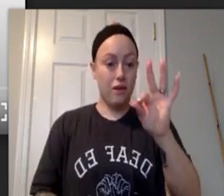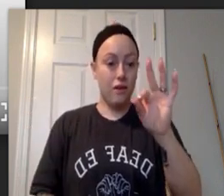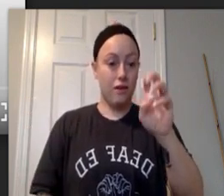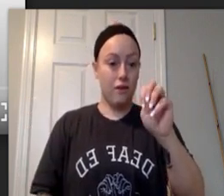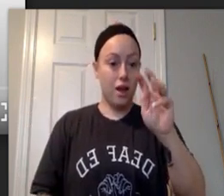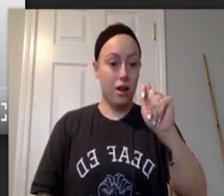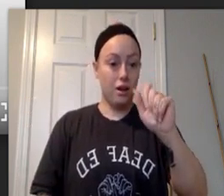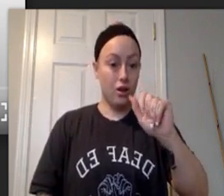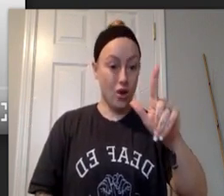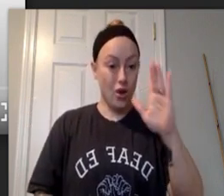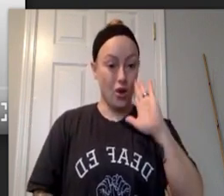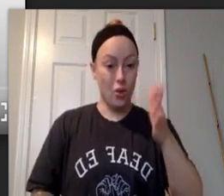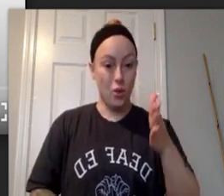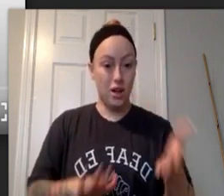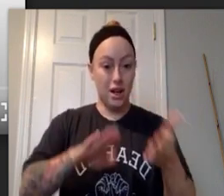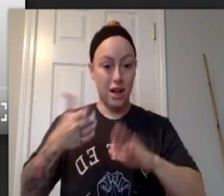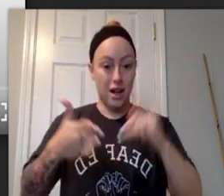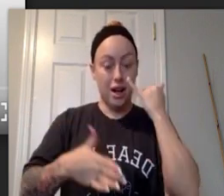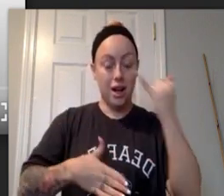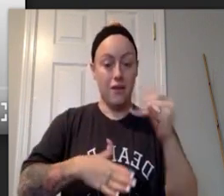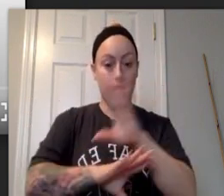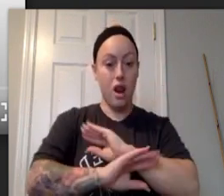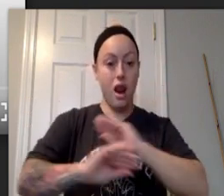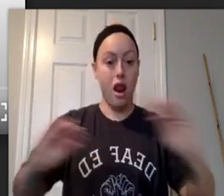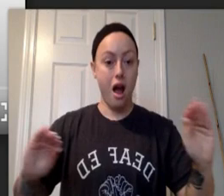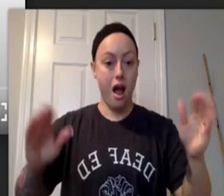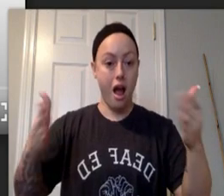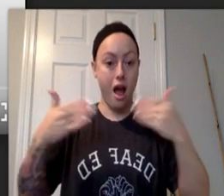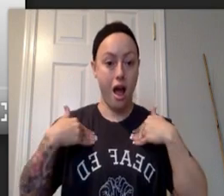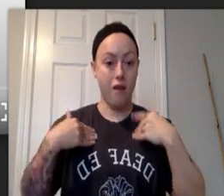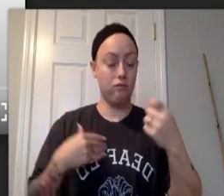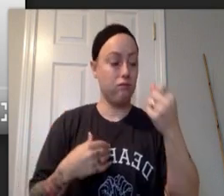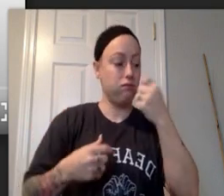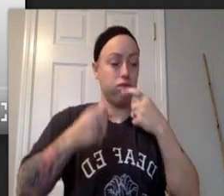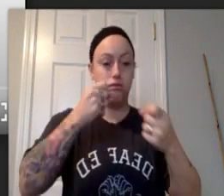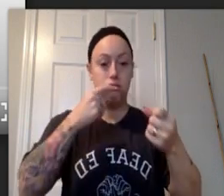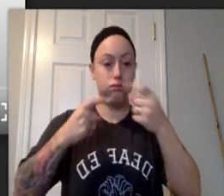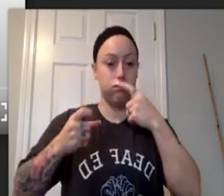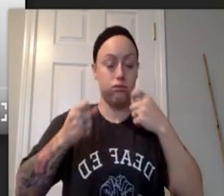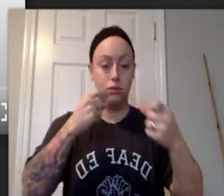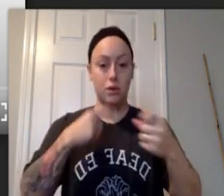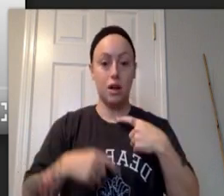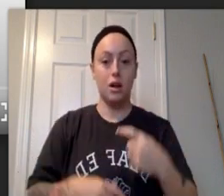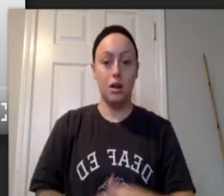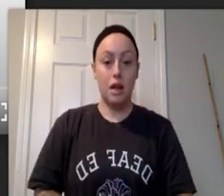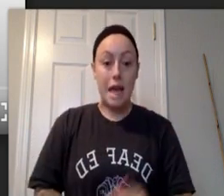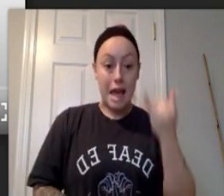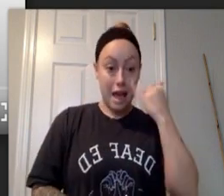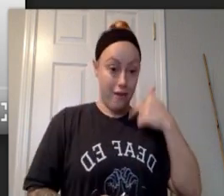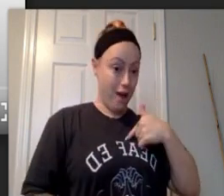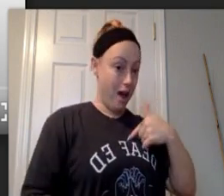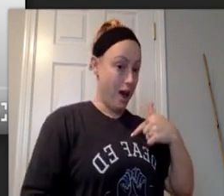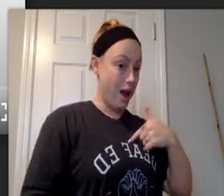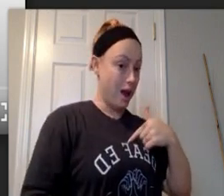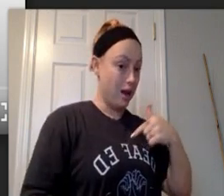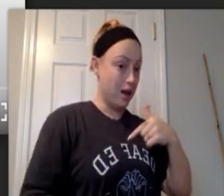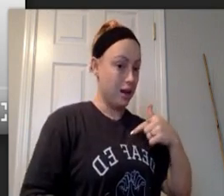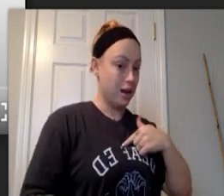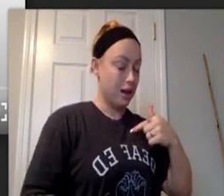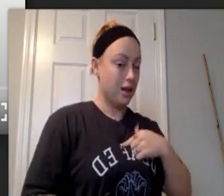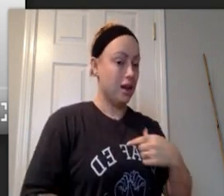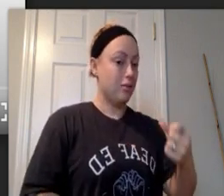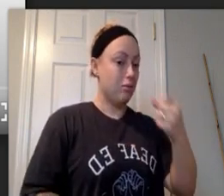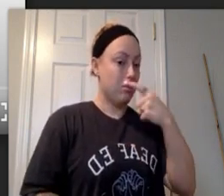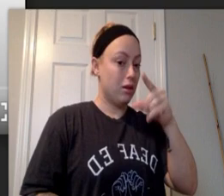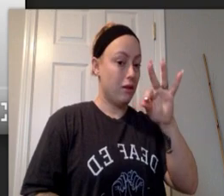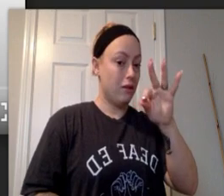if I used a small amount of fentanyl today, a very small amount, I would probably die because I'm small and I haven't used